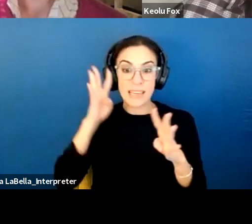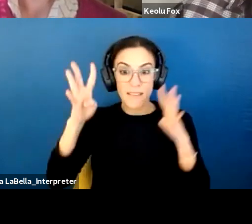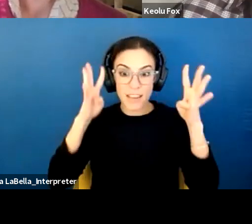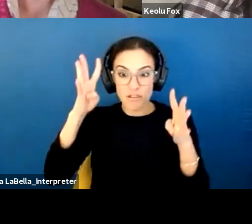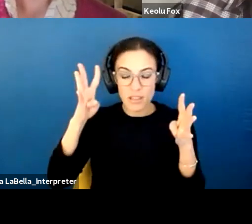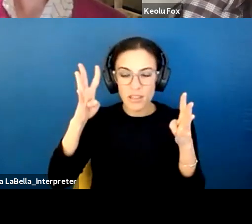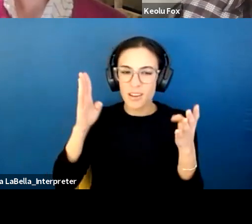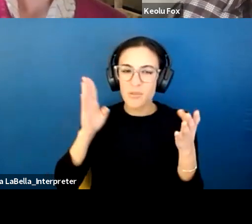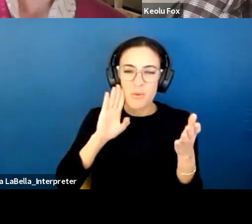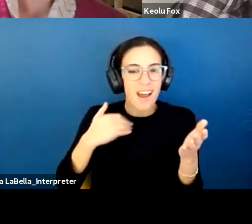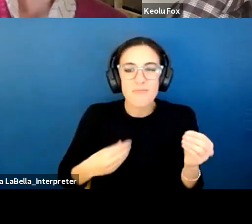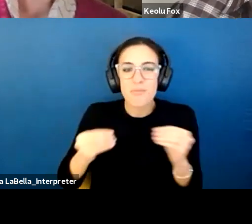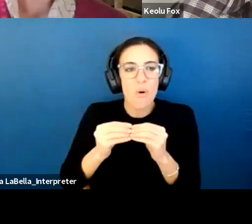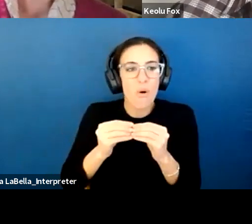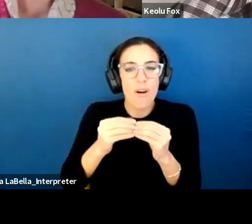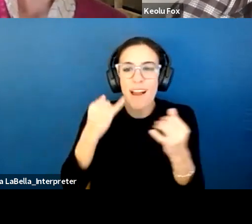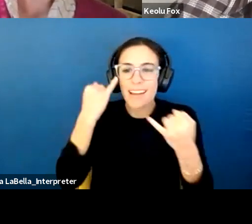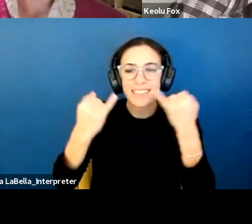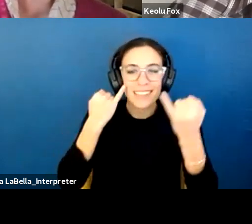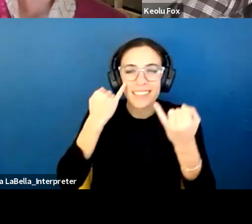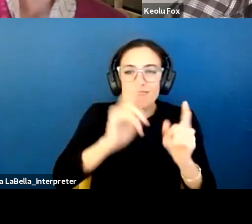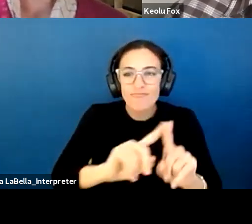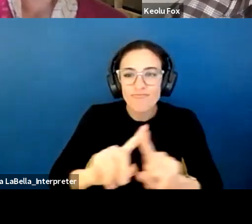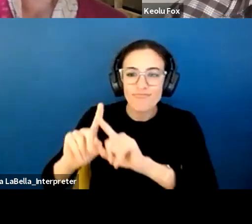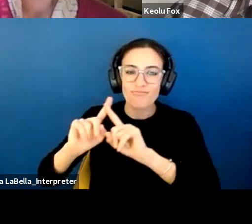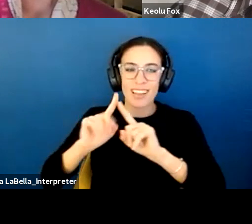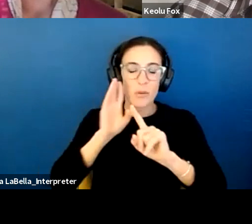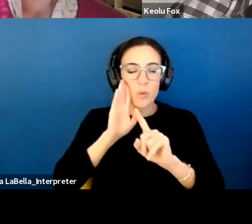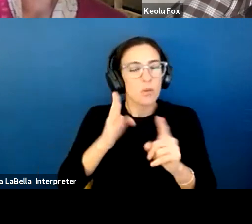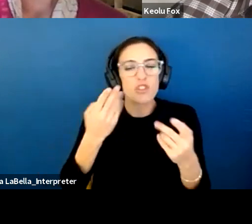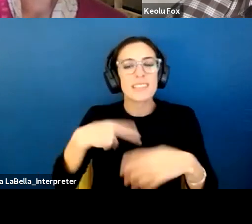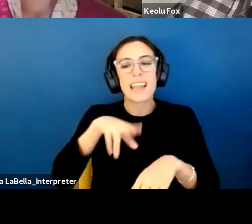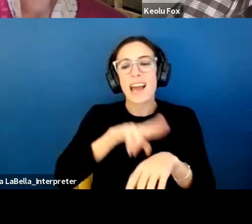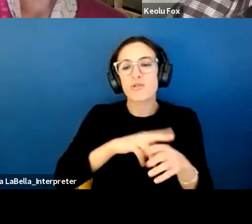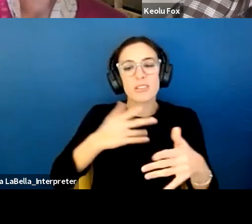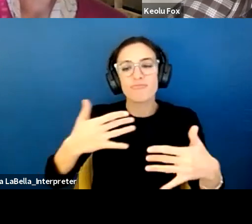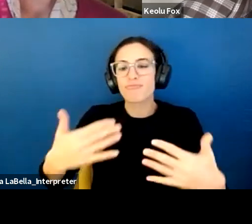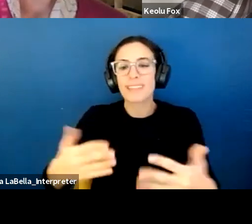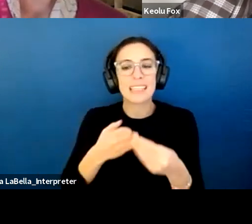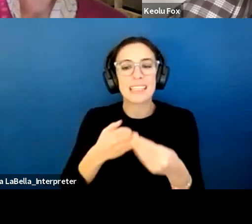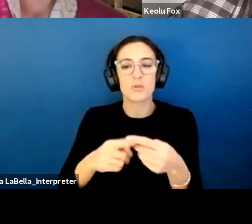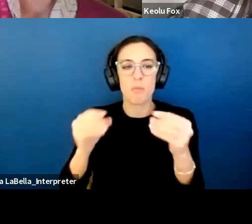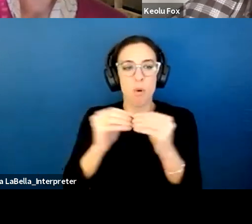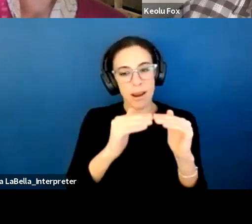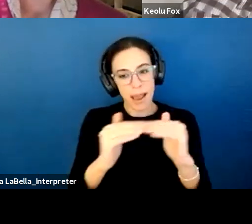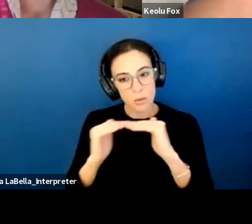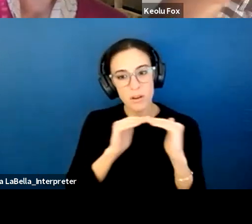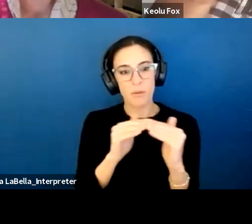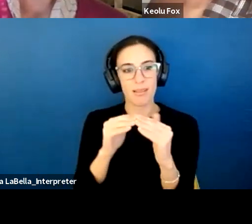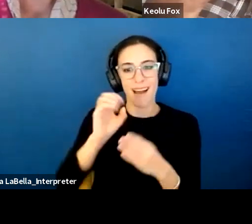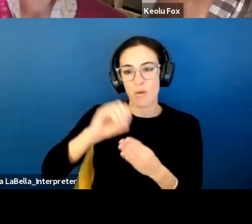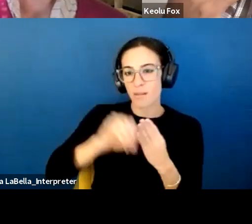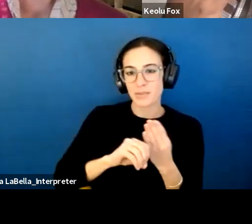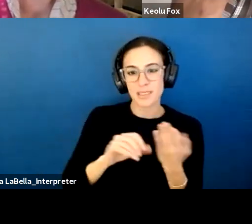naturally achieve more equitable outcomes. And I think that this is no different in the space of